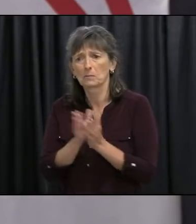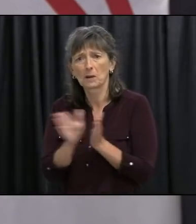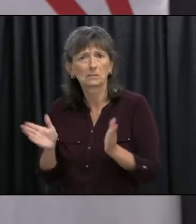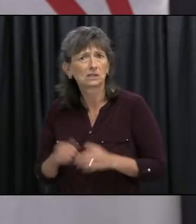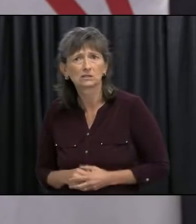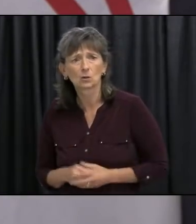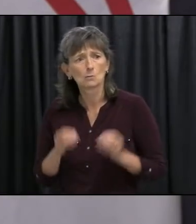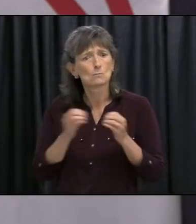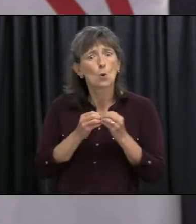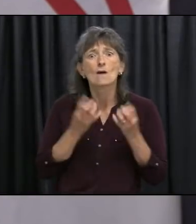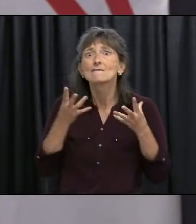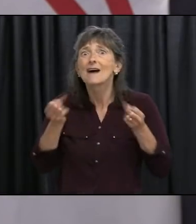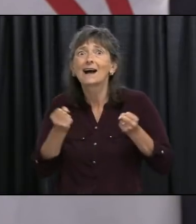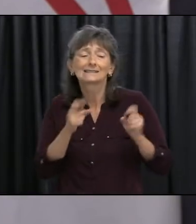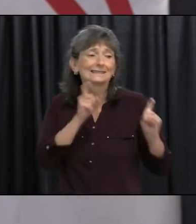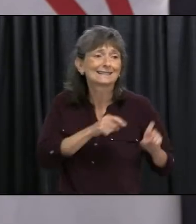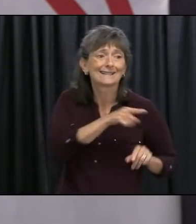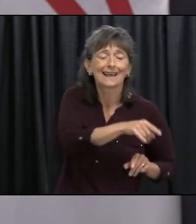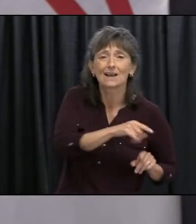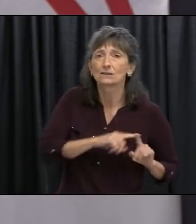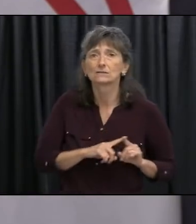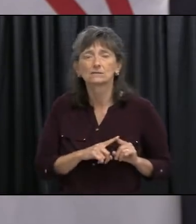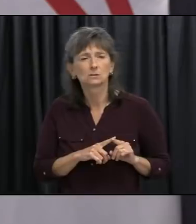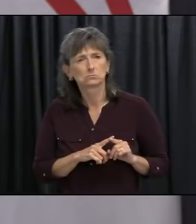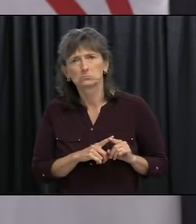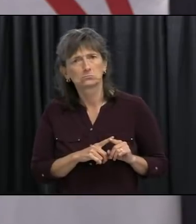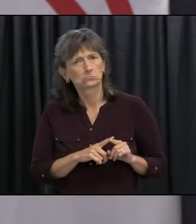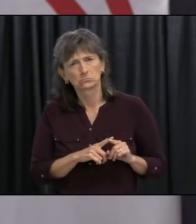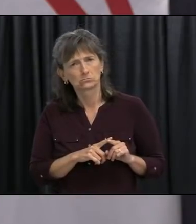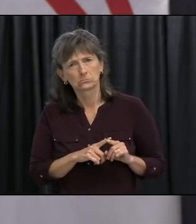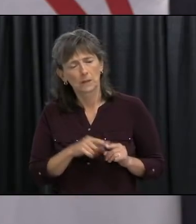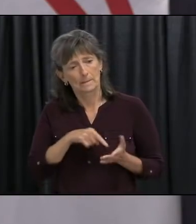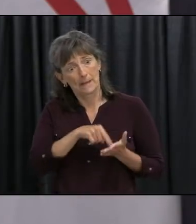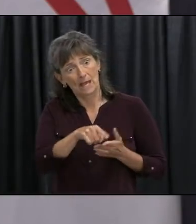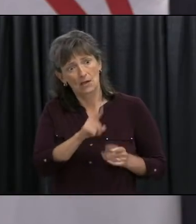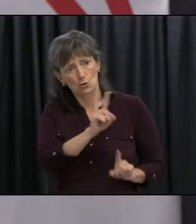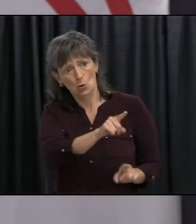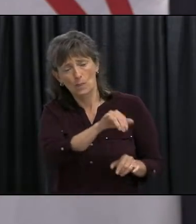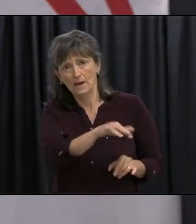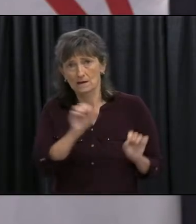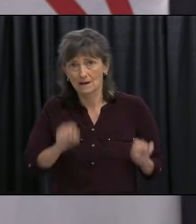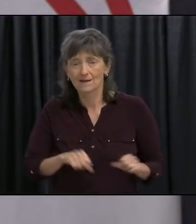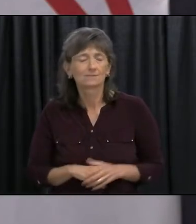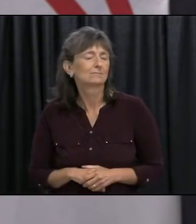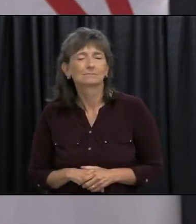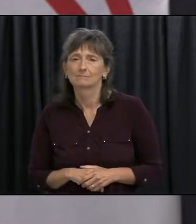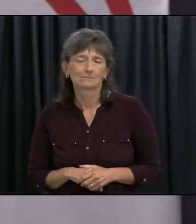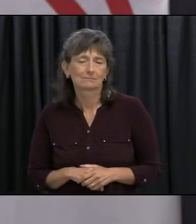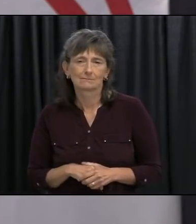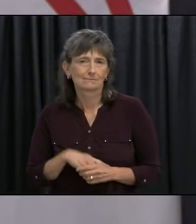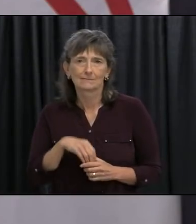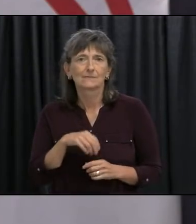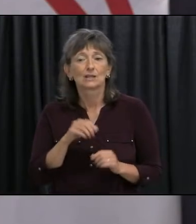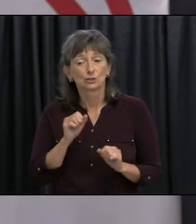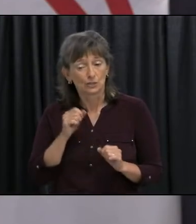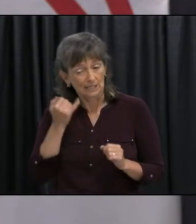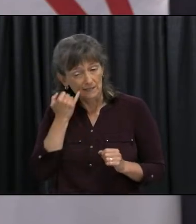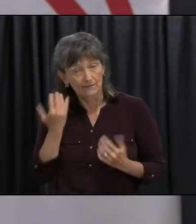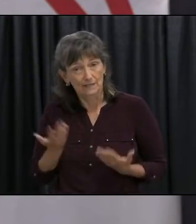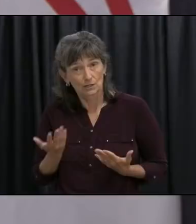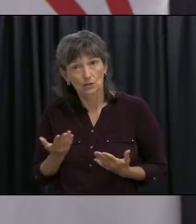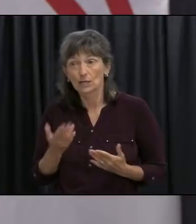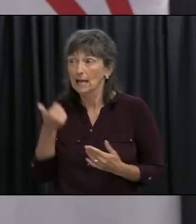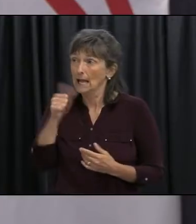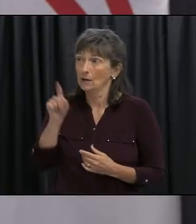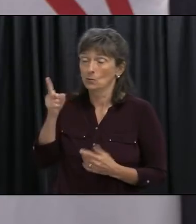can jump the queue here. If anyone's showing symptoms in Newfoundland and Labrador and they want to get tested, well, you can make the appointment with public